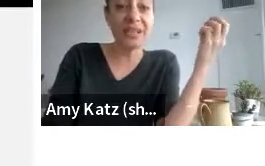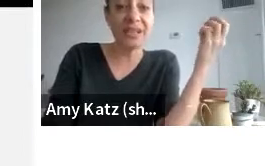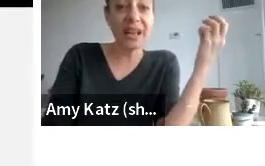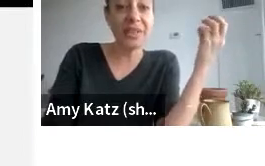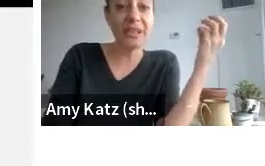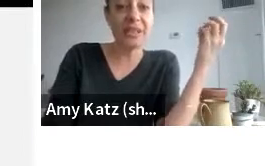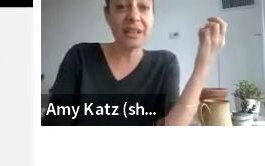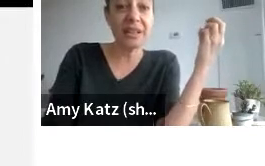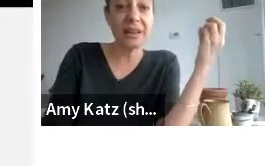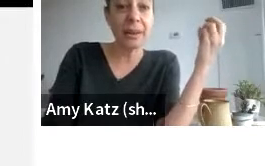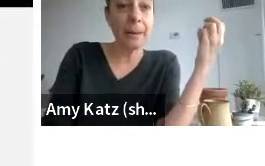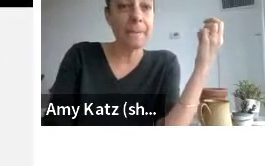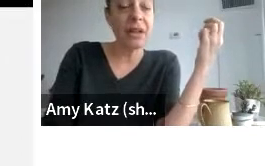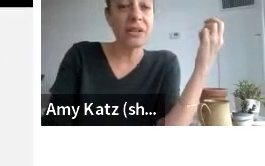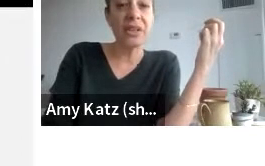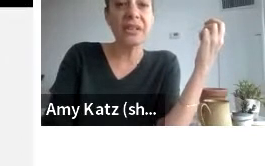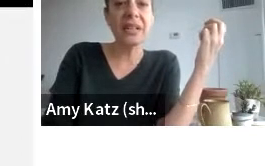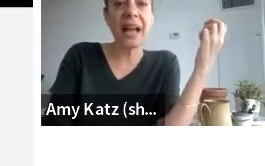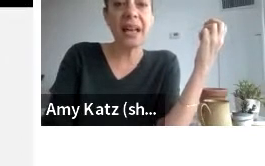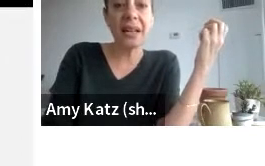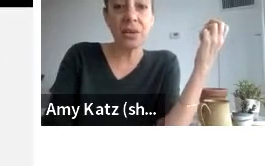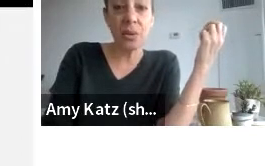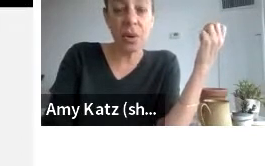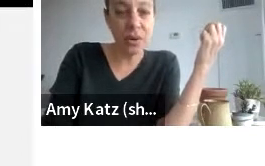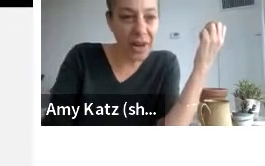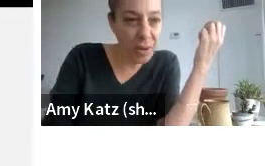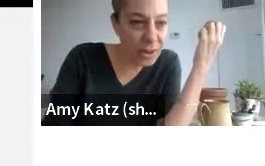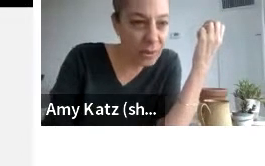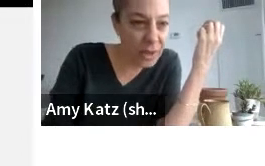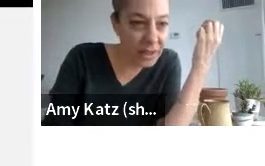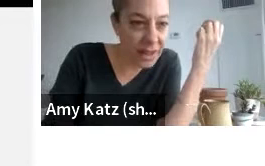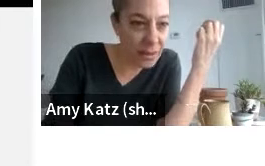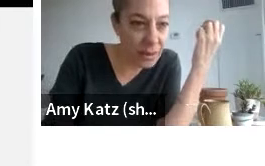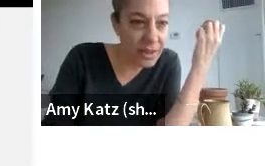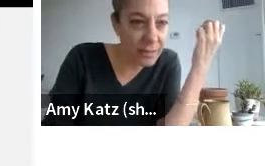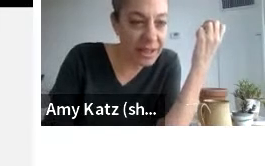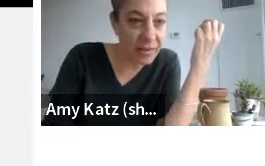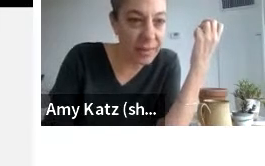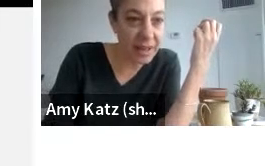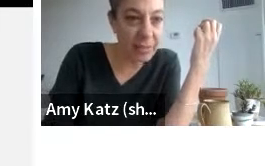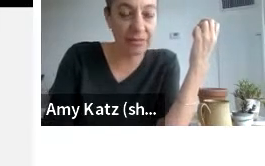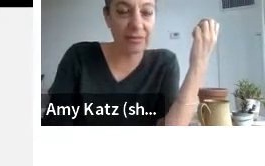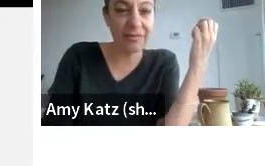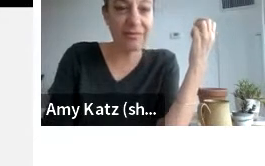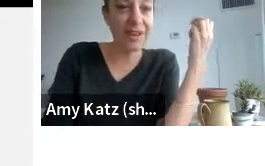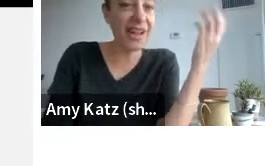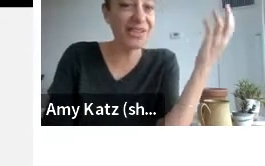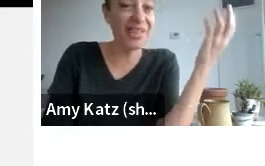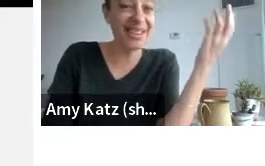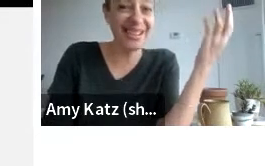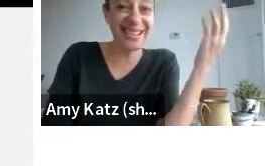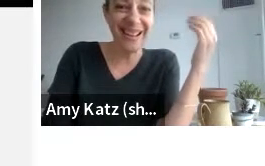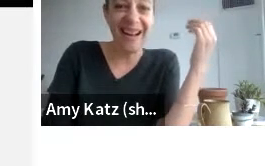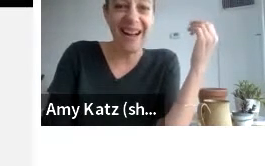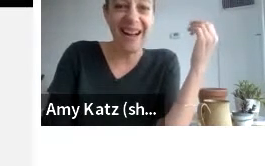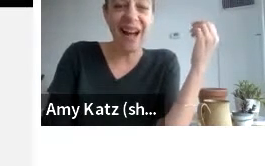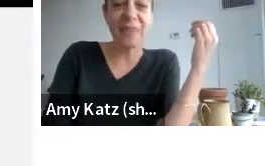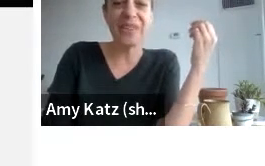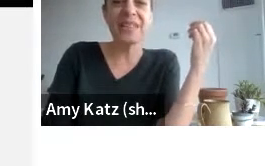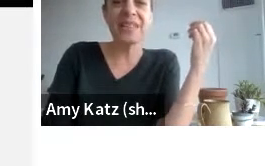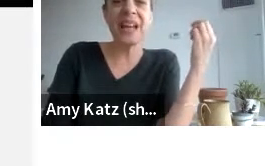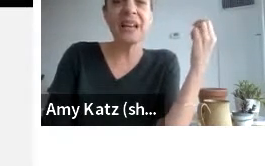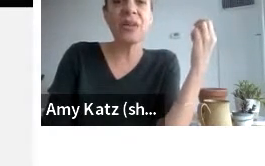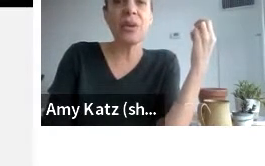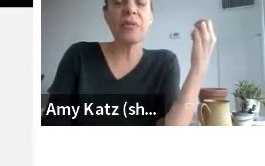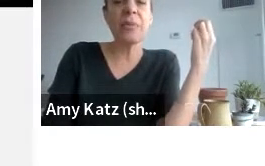go to the next slide, please. So this is an edited quote. I hope you can read it. I don't know if it's big enough, but I'm going to imagine that it is.